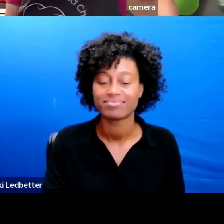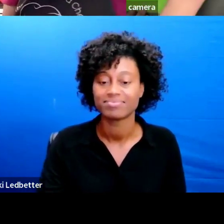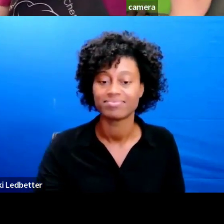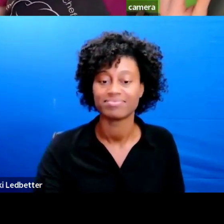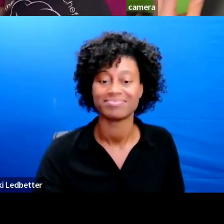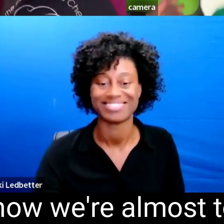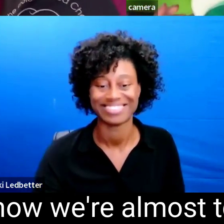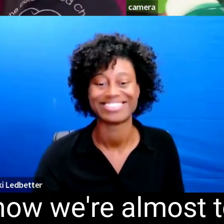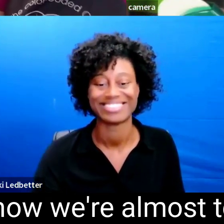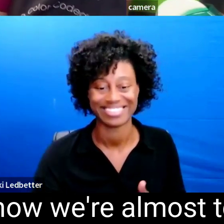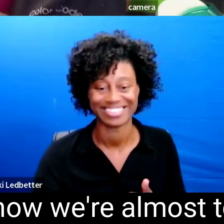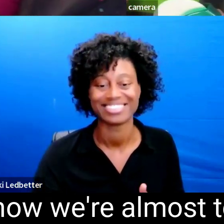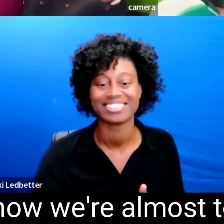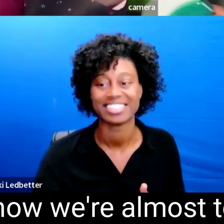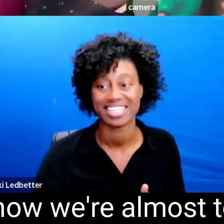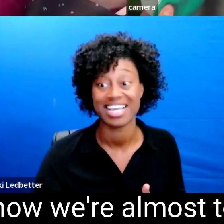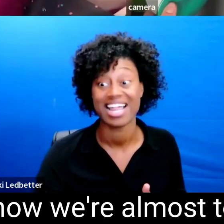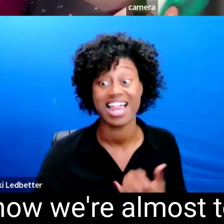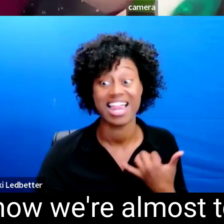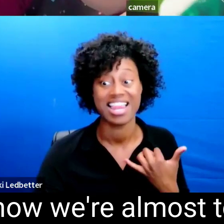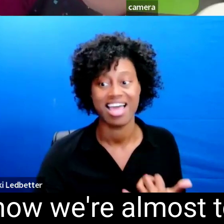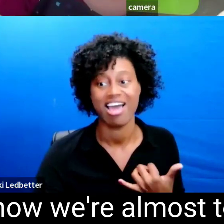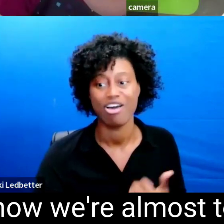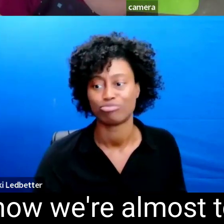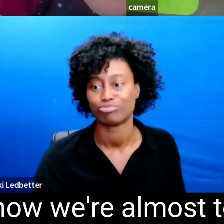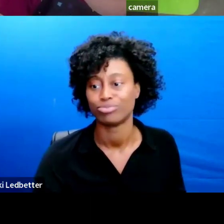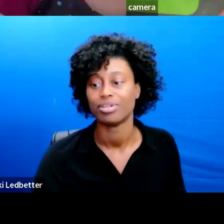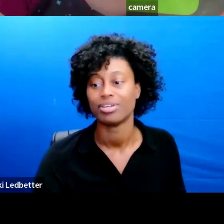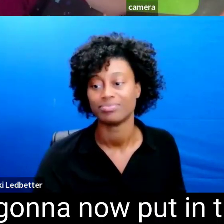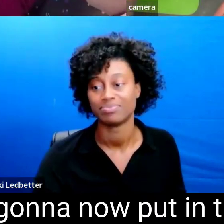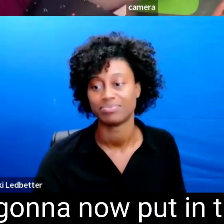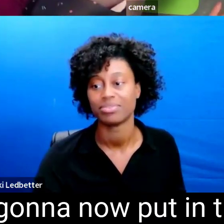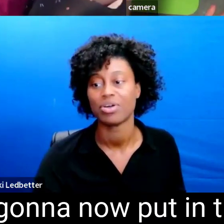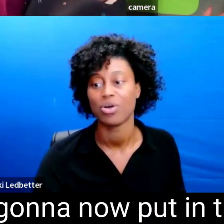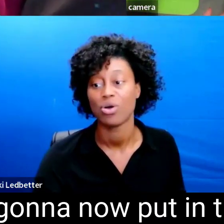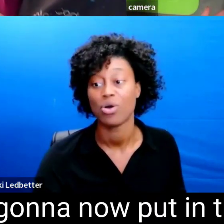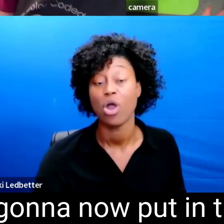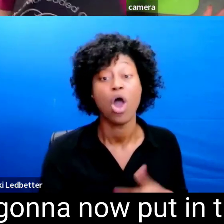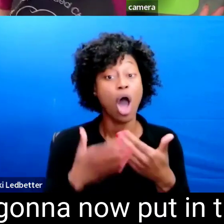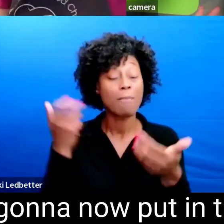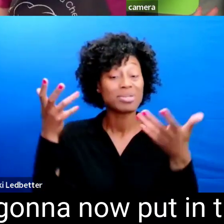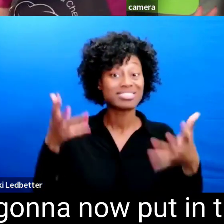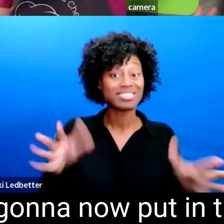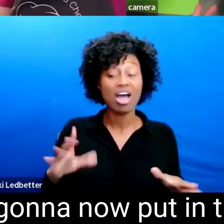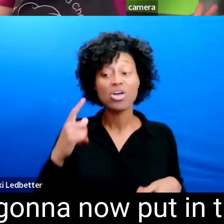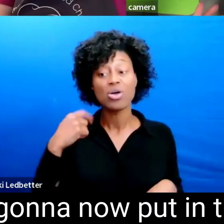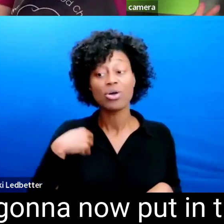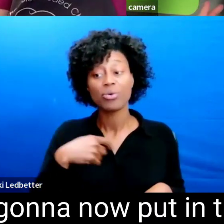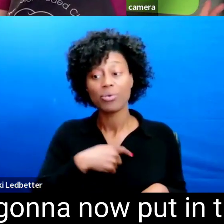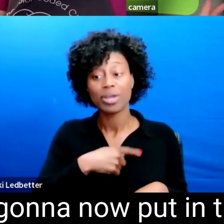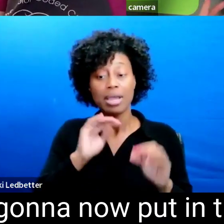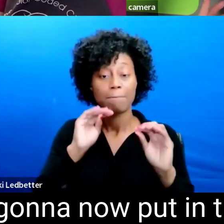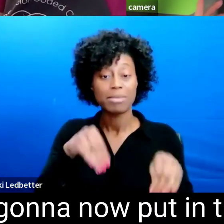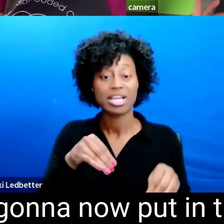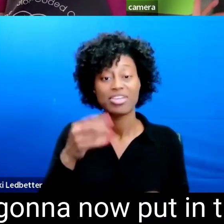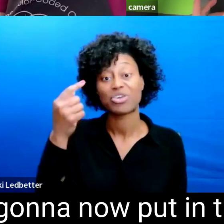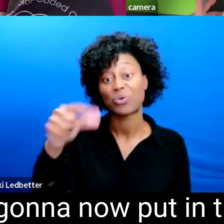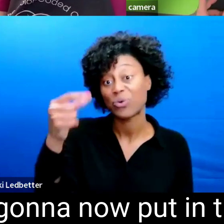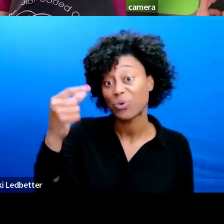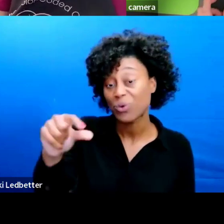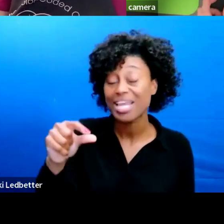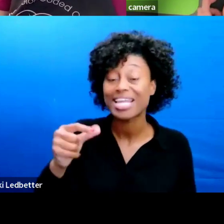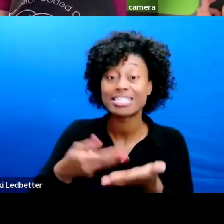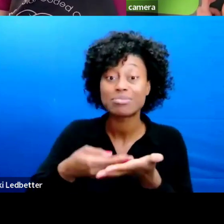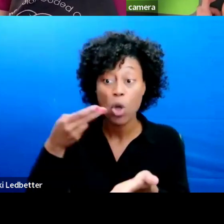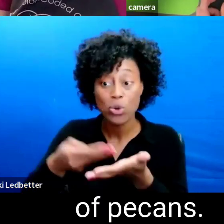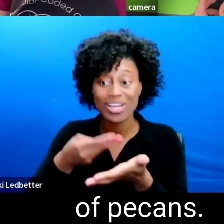Go. And now we're almost to the end. So we are going to now put in the green